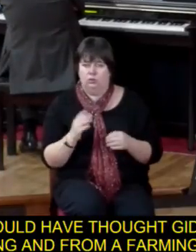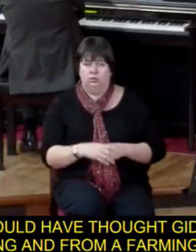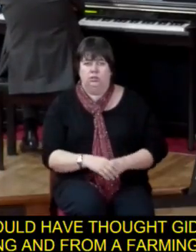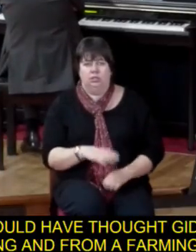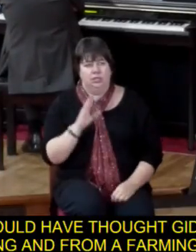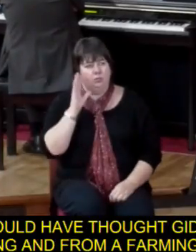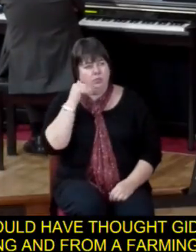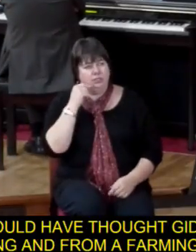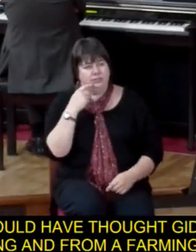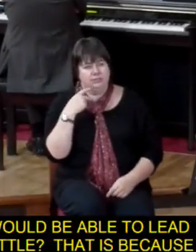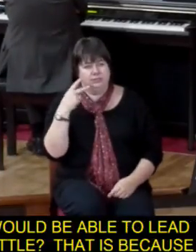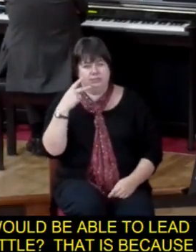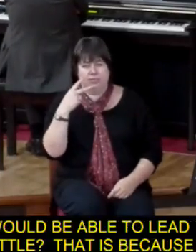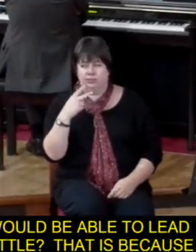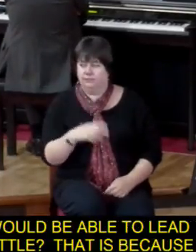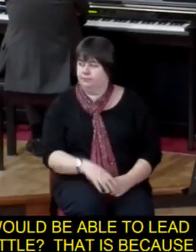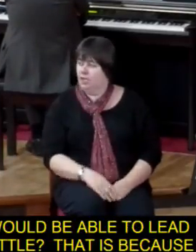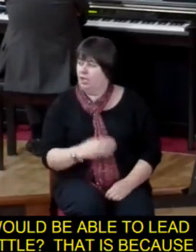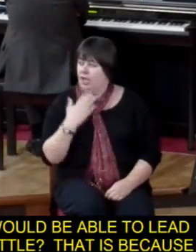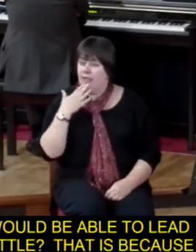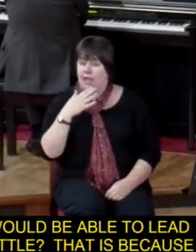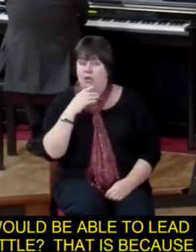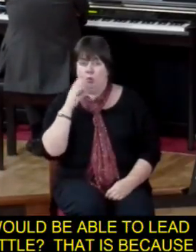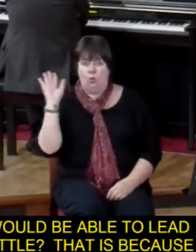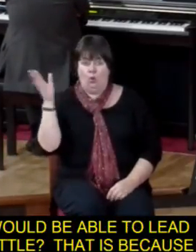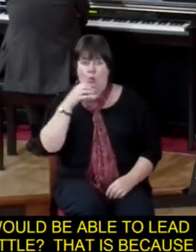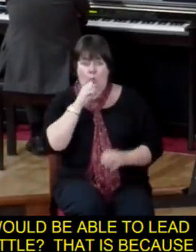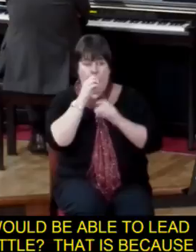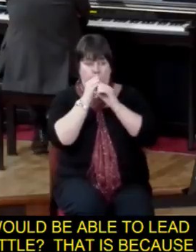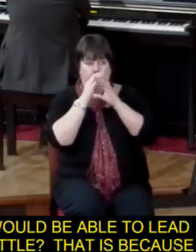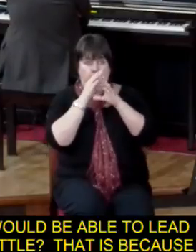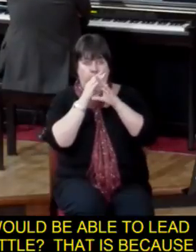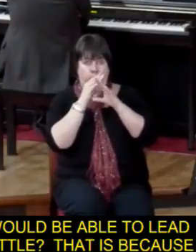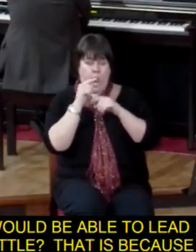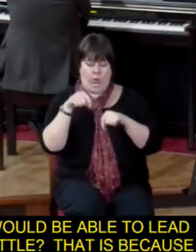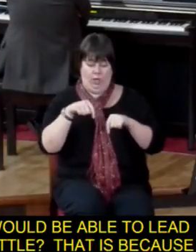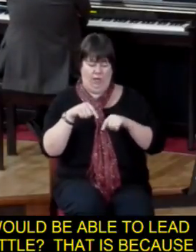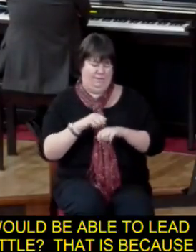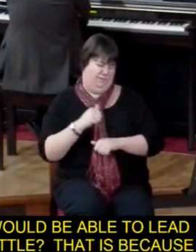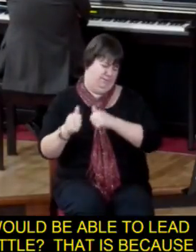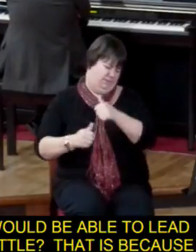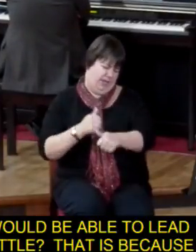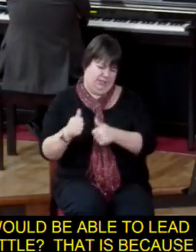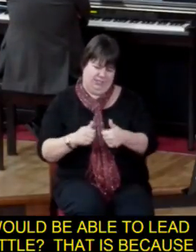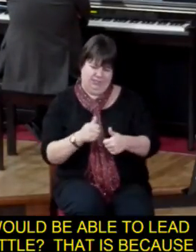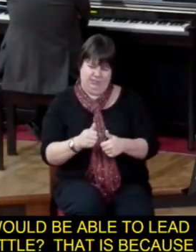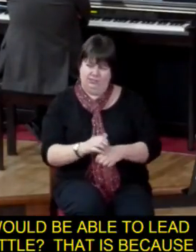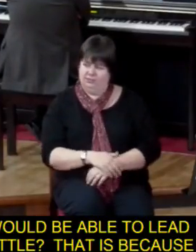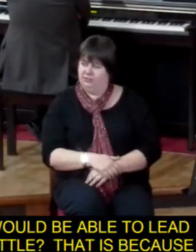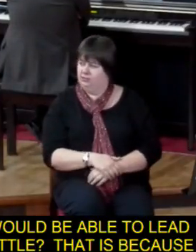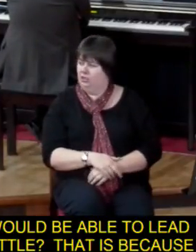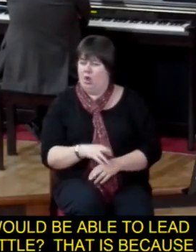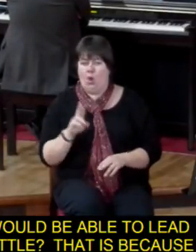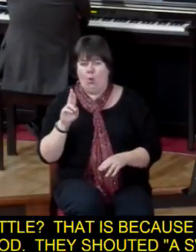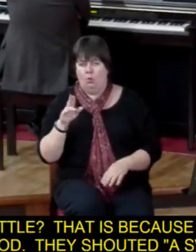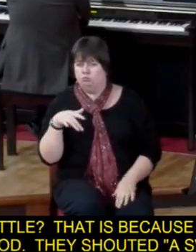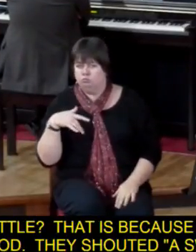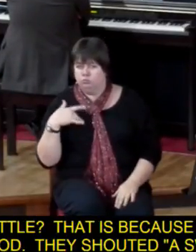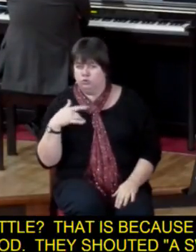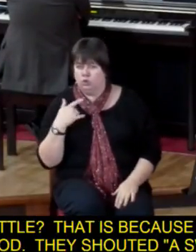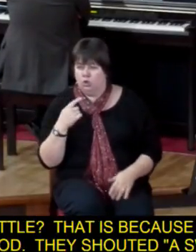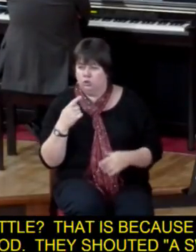story. Thank you for bringing your trumpets today. That was brilliant. Really good. And I hope you enjoyed that story about